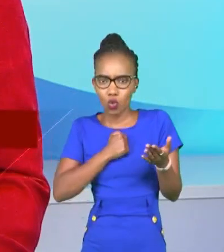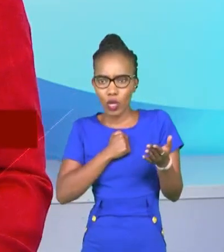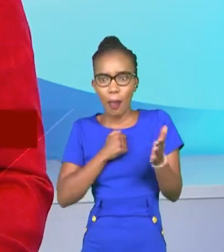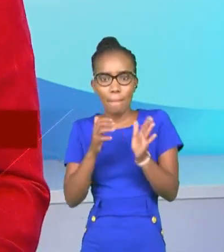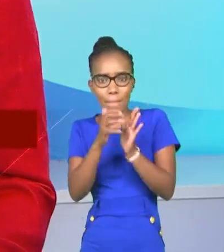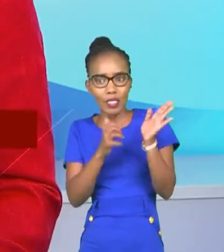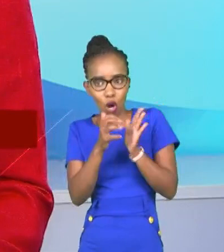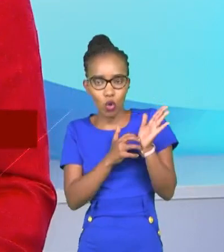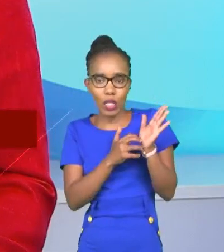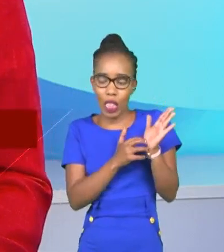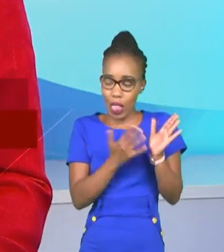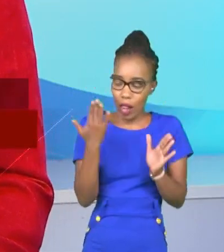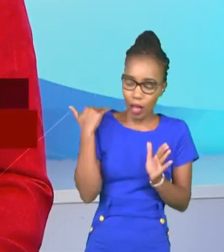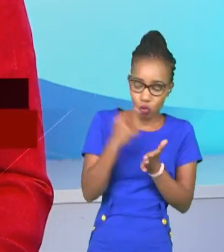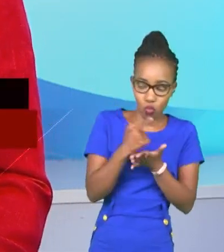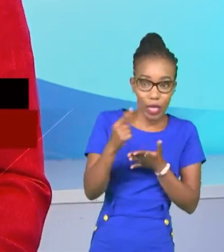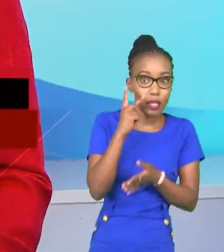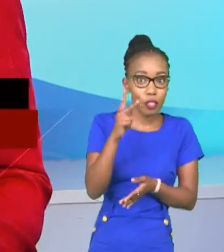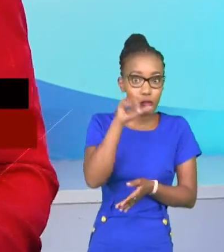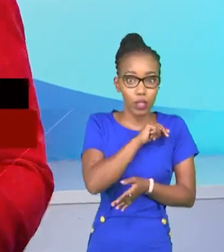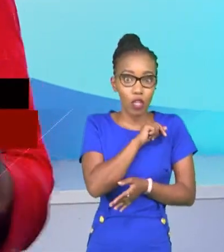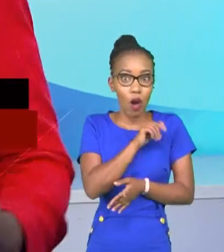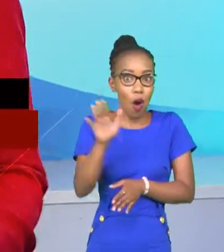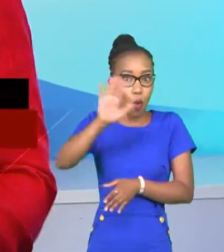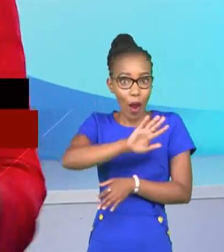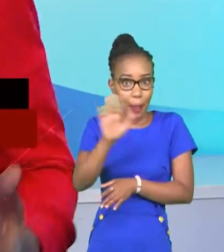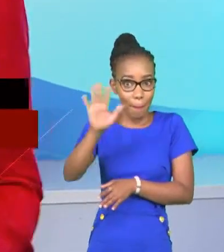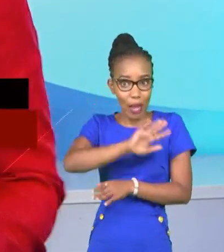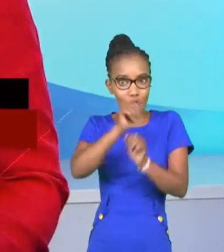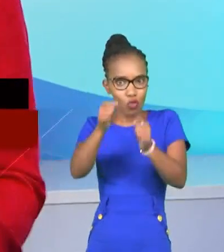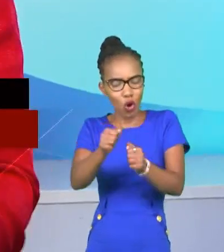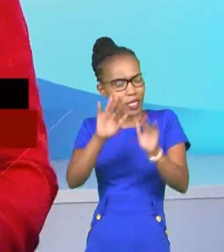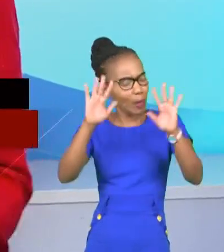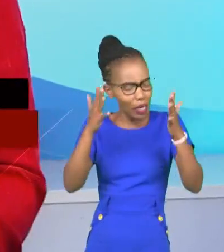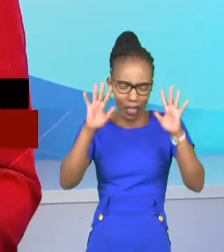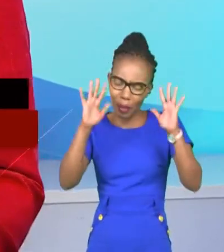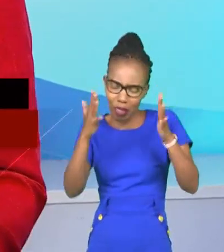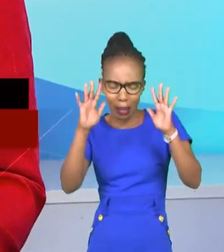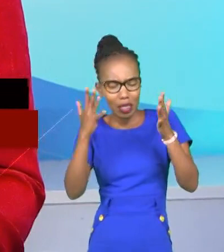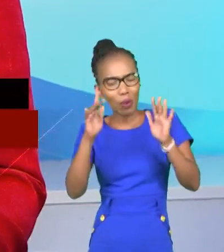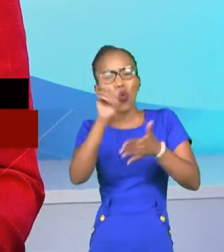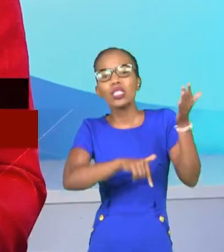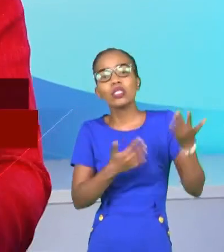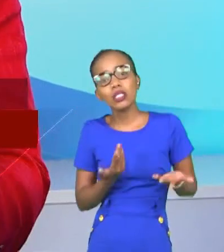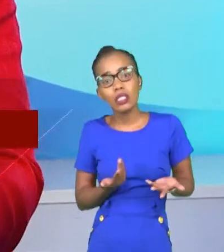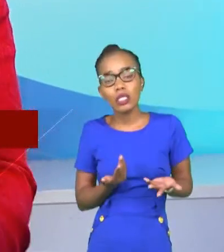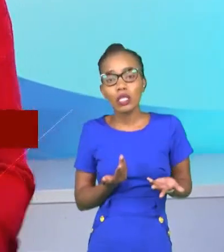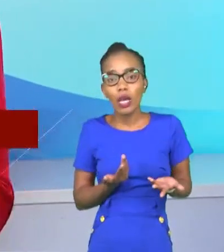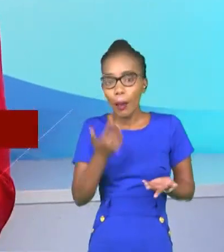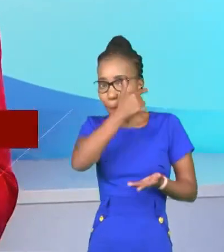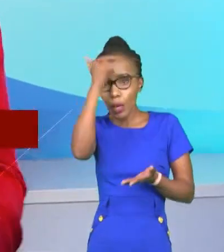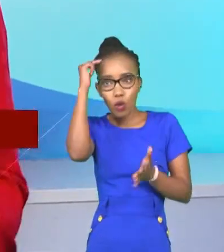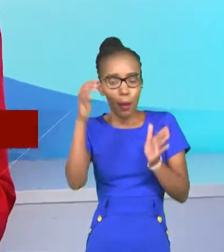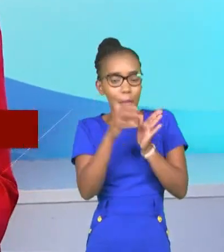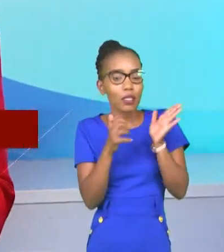Machakos, last week we saw, Wiper came out very strongly celebrating. What are you celebrating? Because Machakos